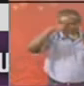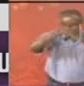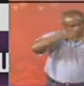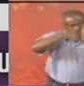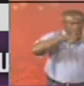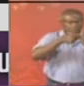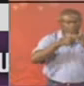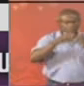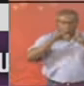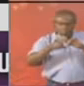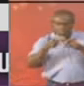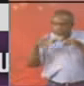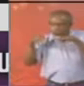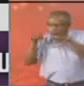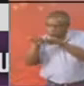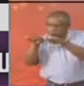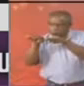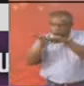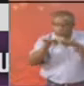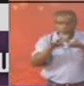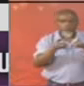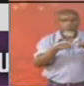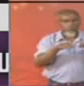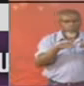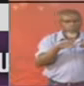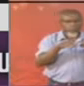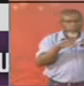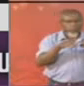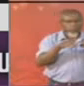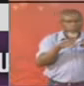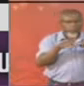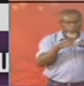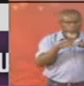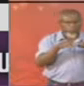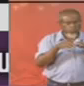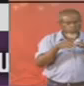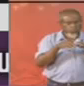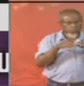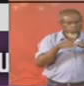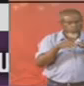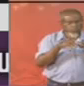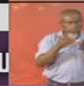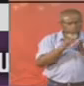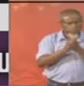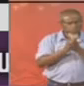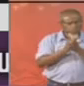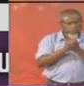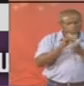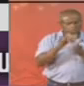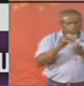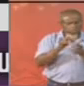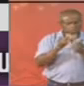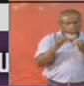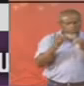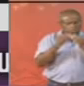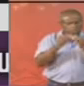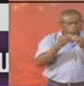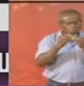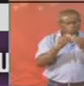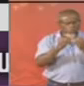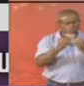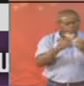were about as effective as the less restrictive measures, such as the mask